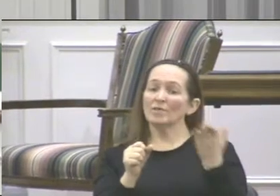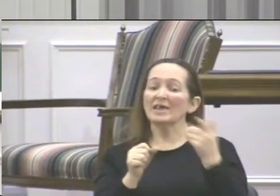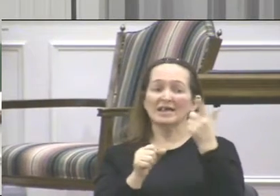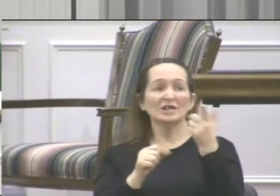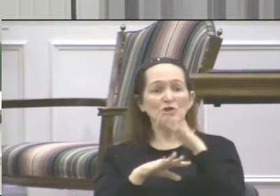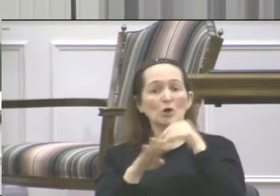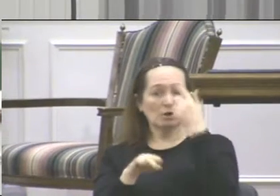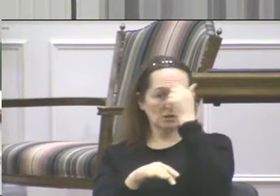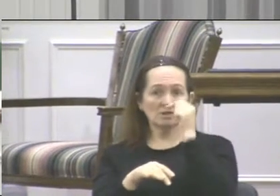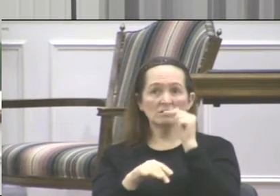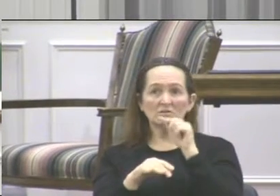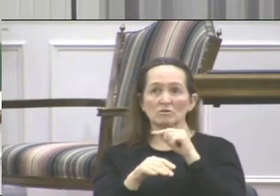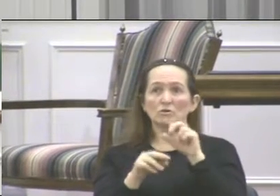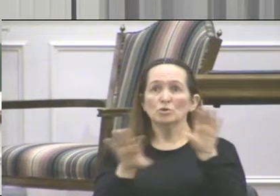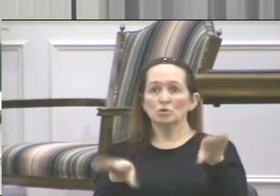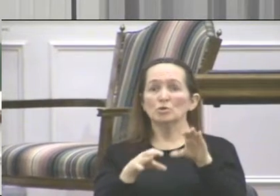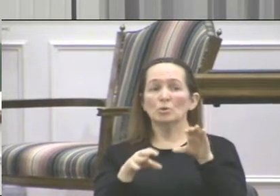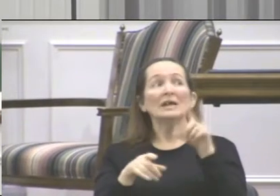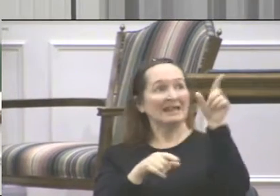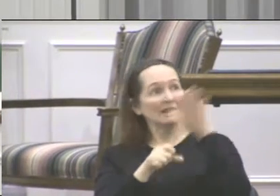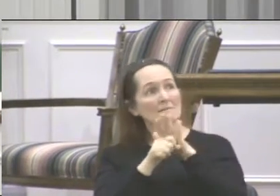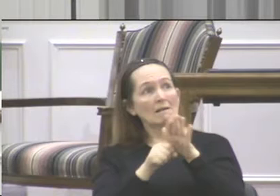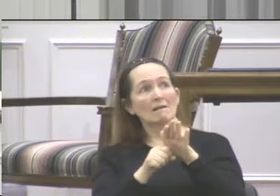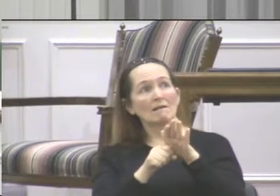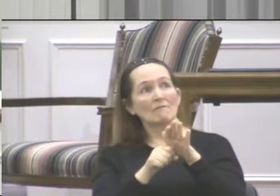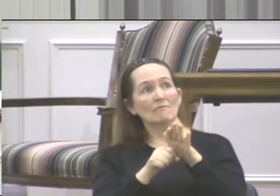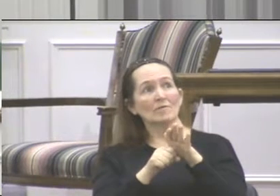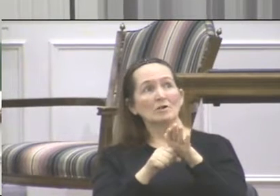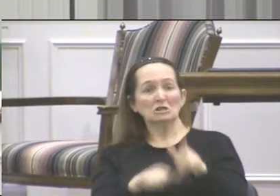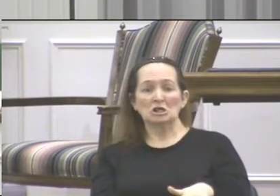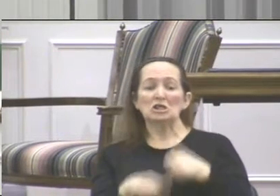Is He enough to live our faith out completely?